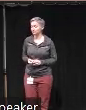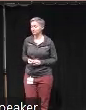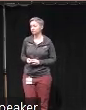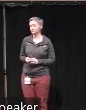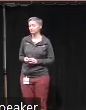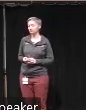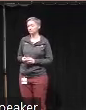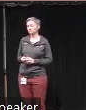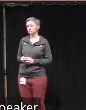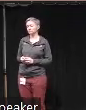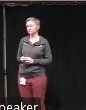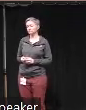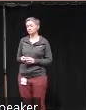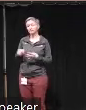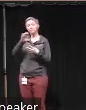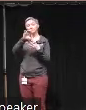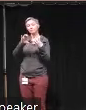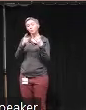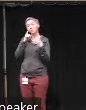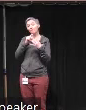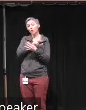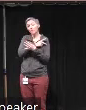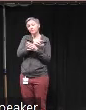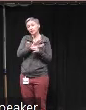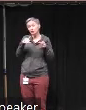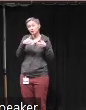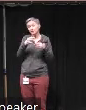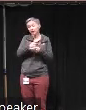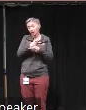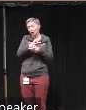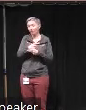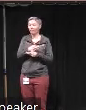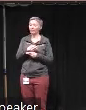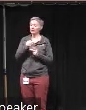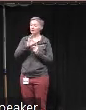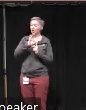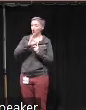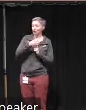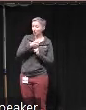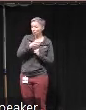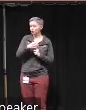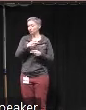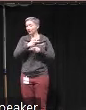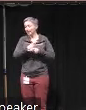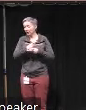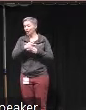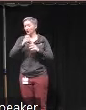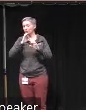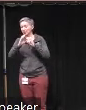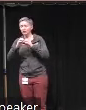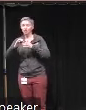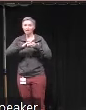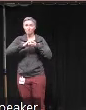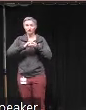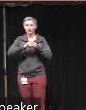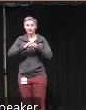C's of patient-centered care, culture, care, communication, collaboration. Doesn't it sound familiar to our